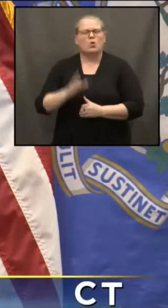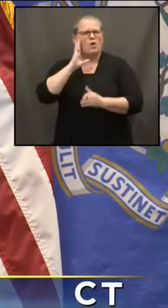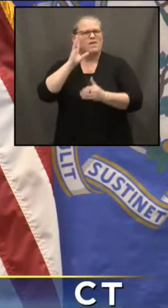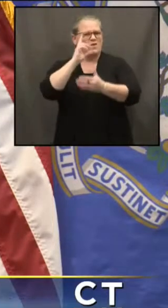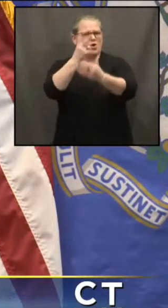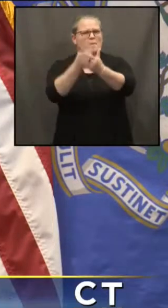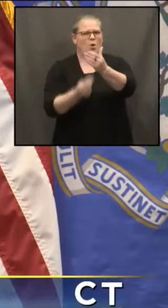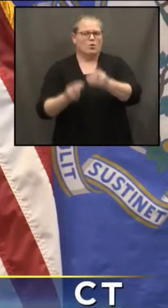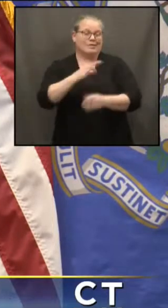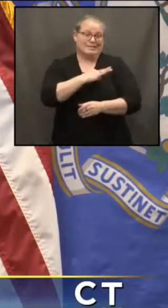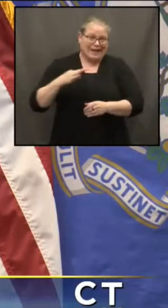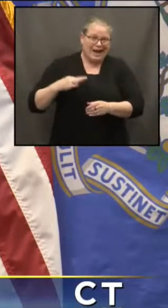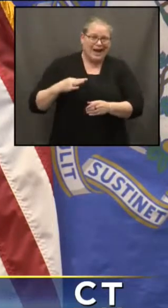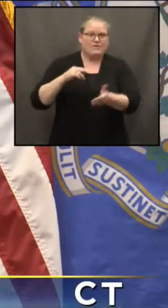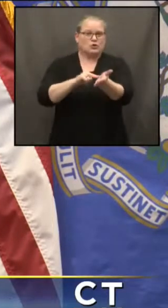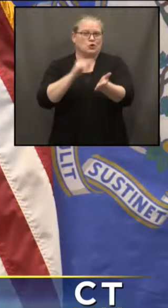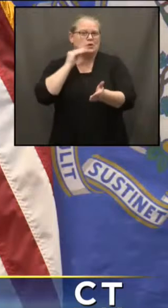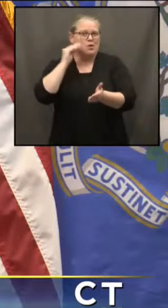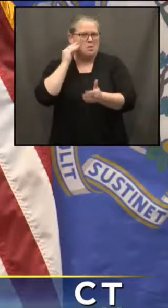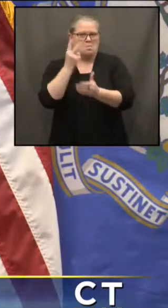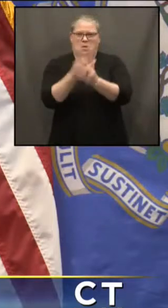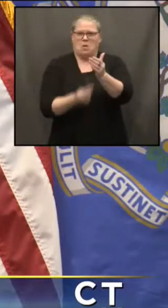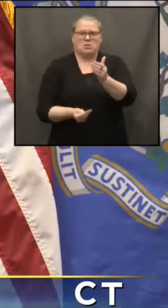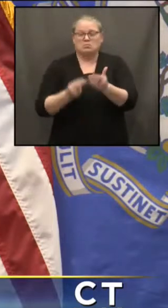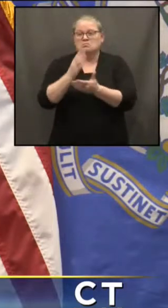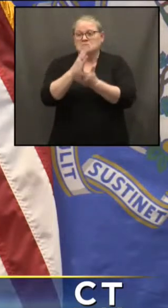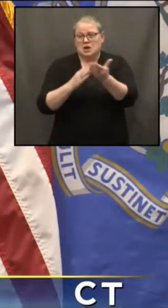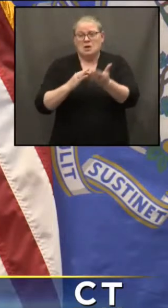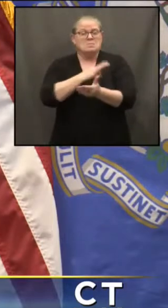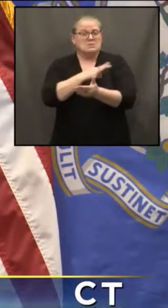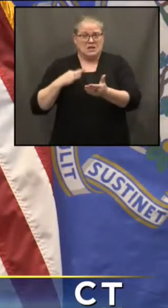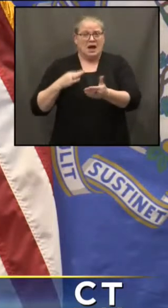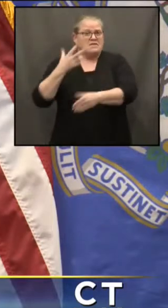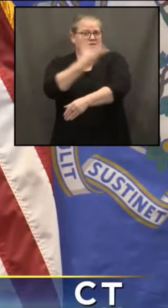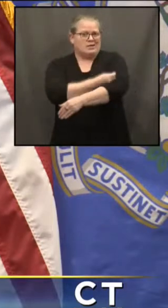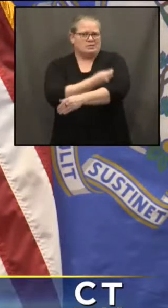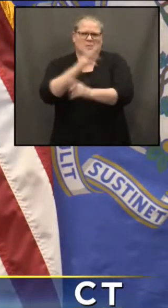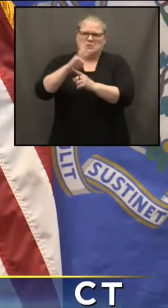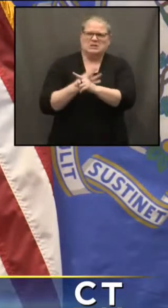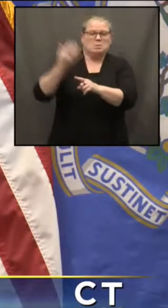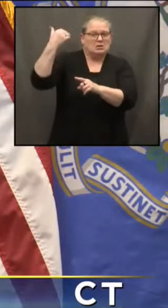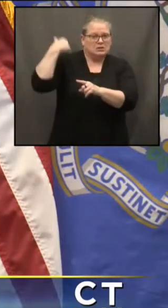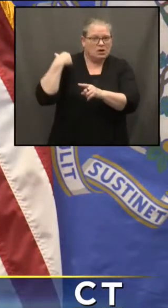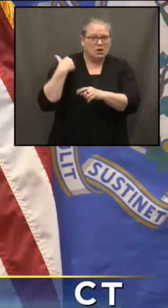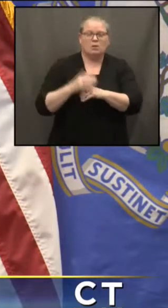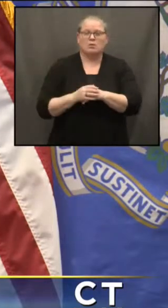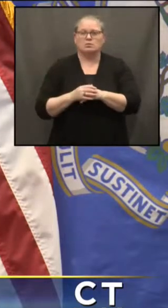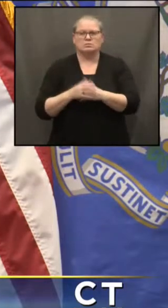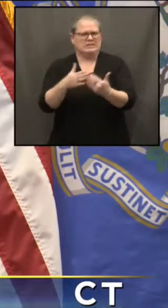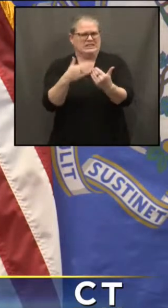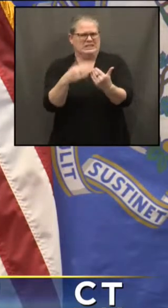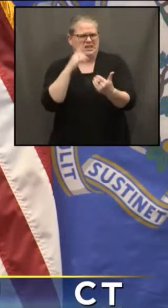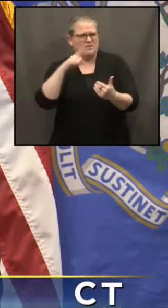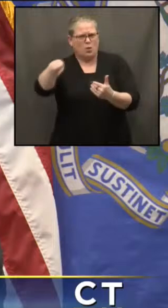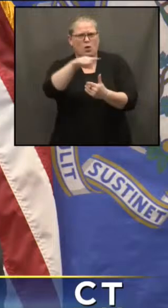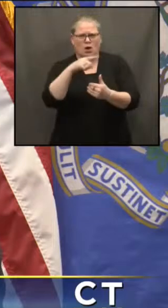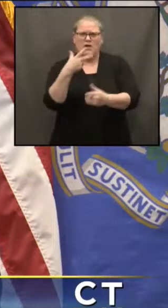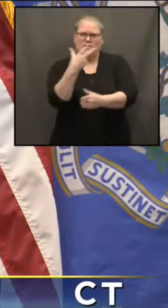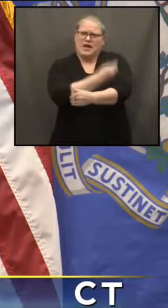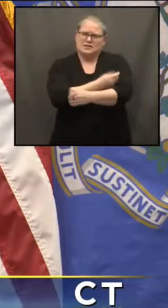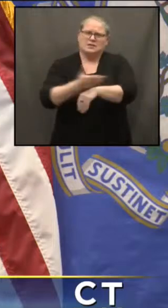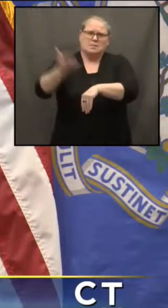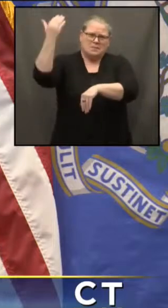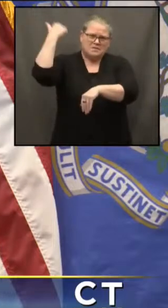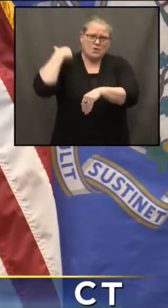vaccinated, say, 6 months ago, many longer ago than that. Obviously, we made it easy for them to get vaccinated previous to this. Now we're bringing